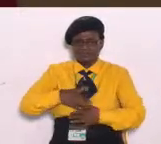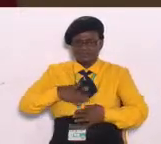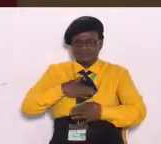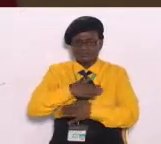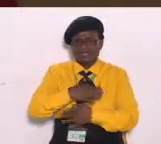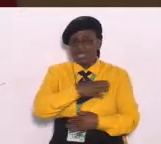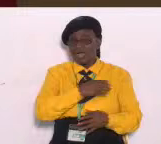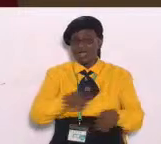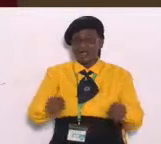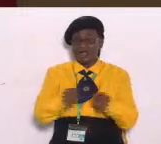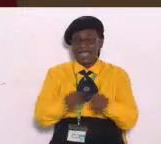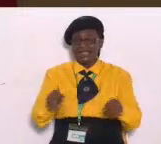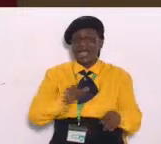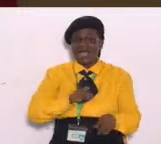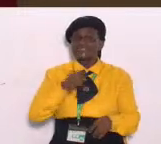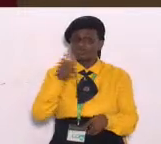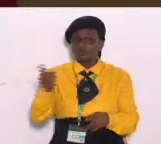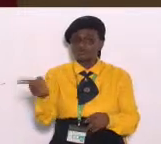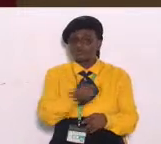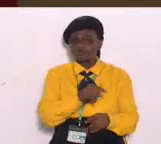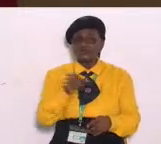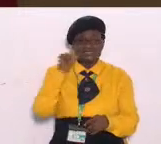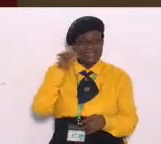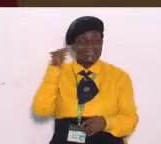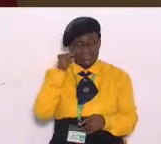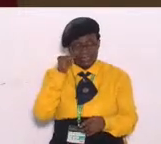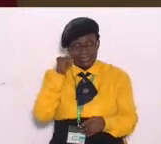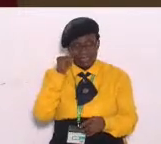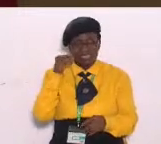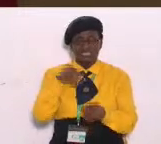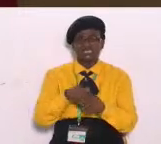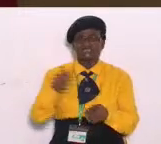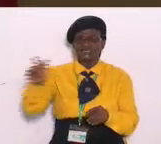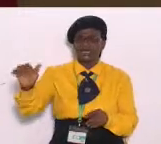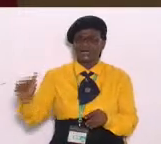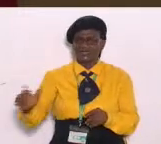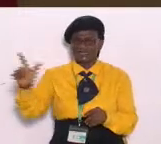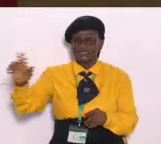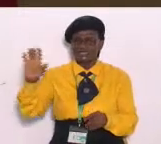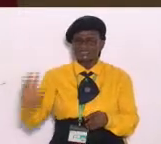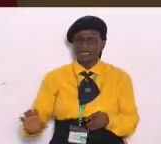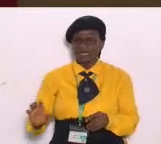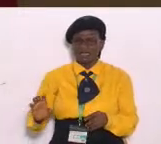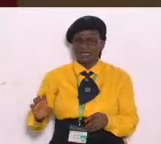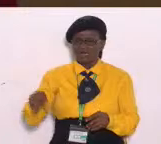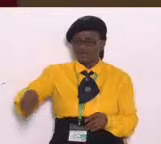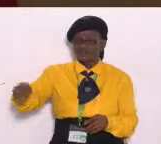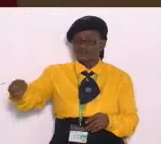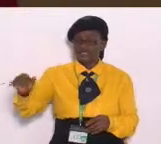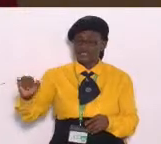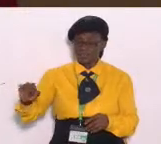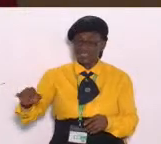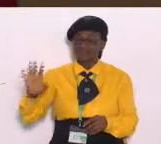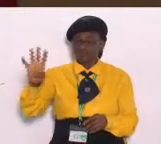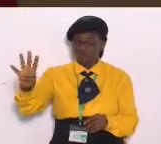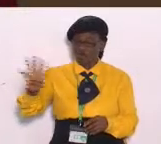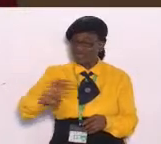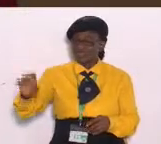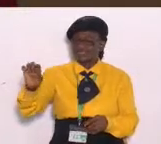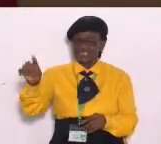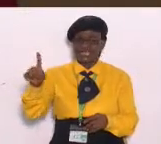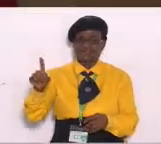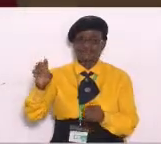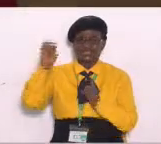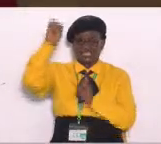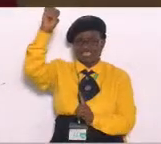Like I told you yesterday, in Revelation chapter 4, verse 11, Revelation 4, verse 11, he